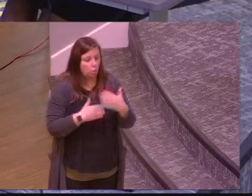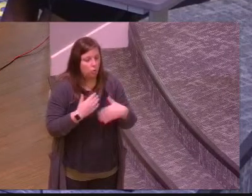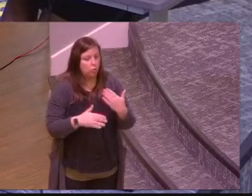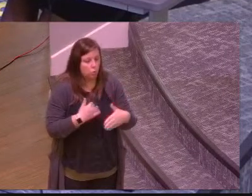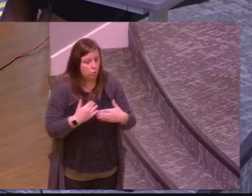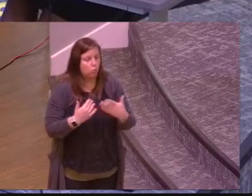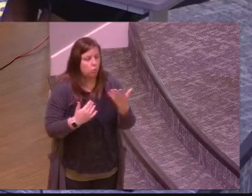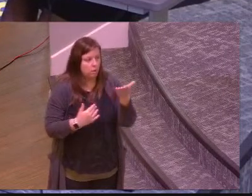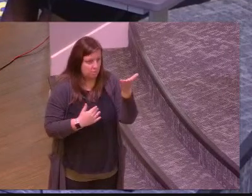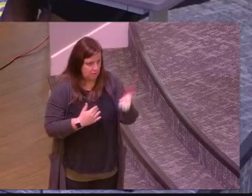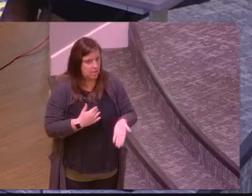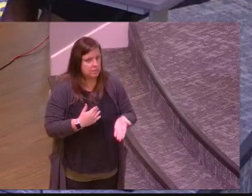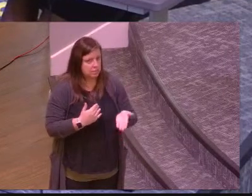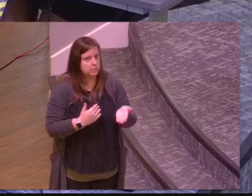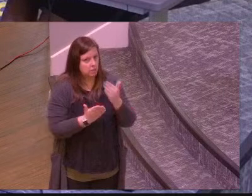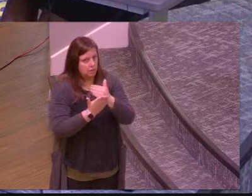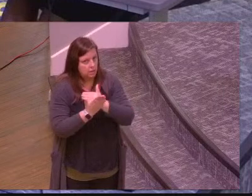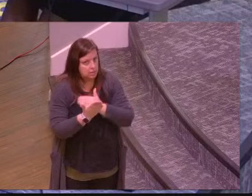way. Yeah, so